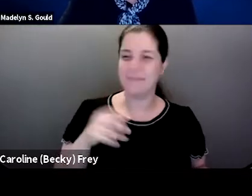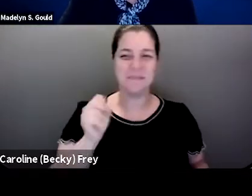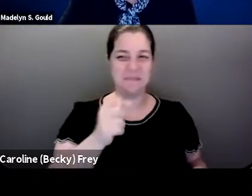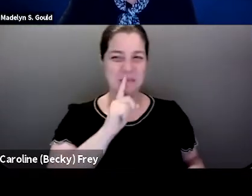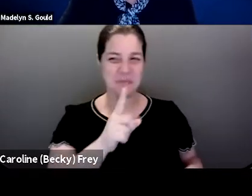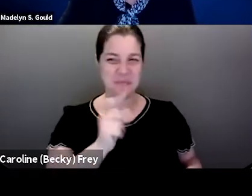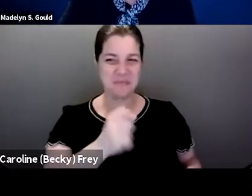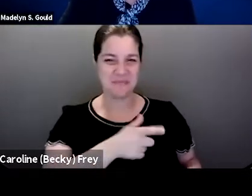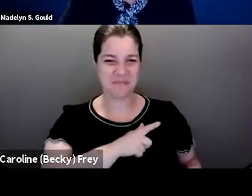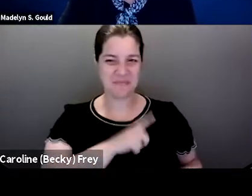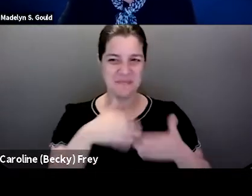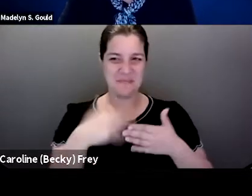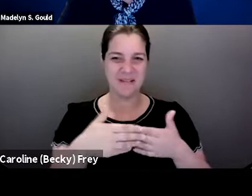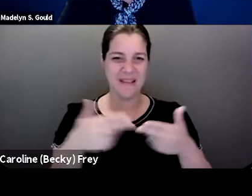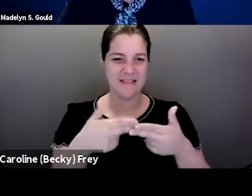please.